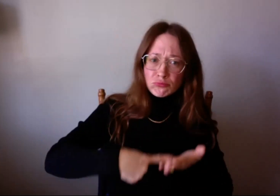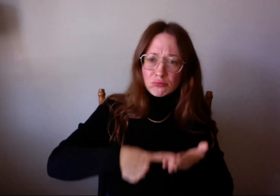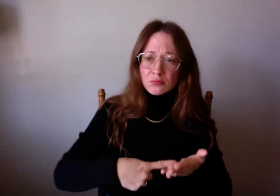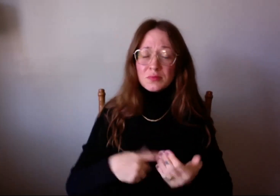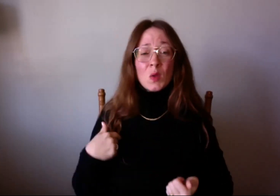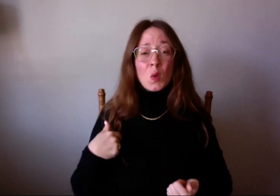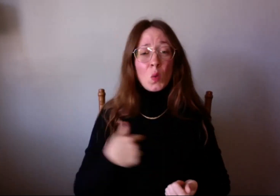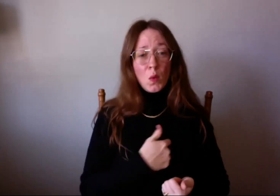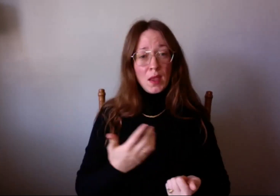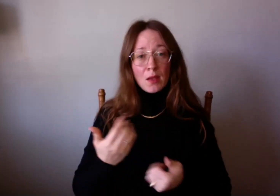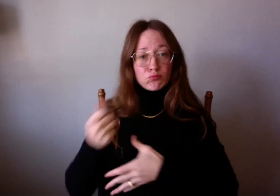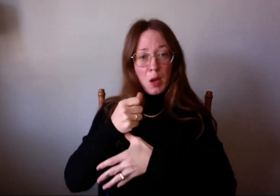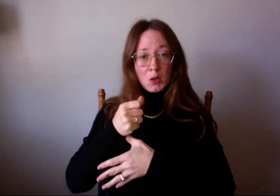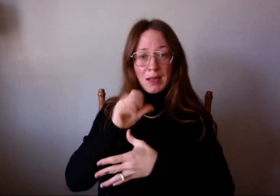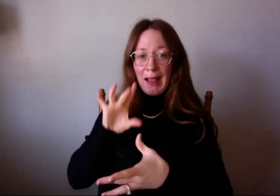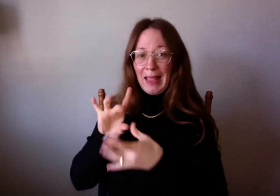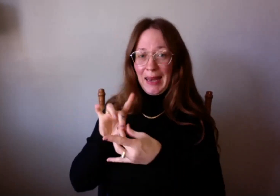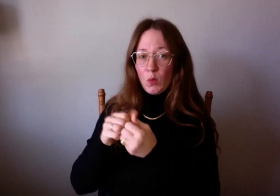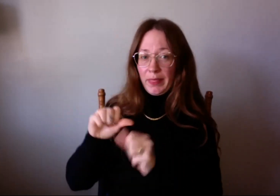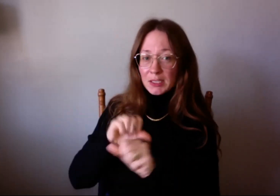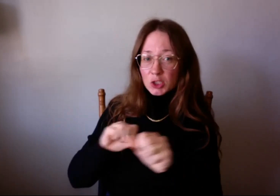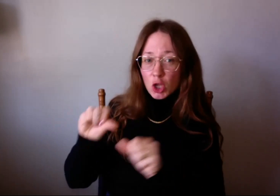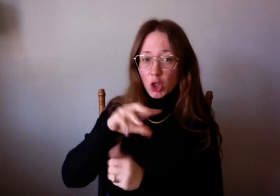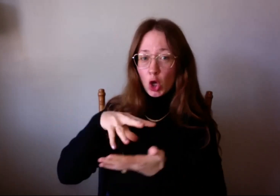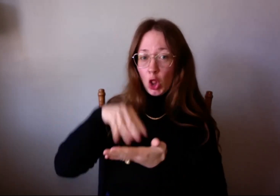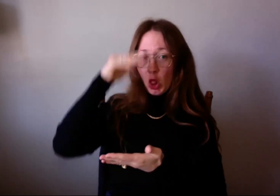connect, share, and learn with and from each other.